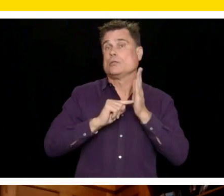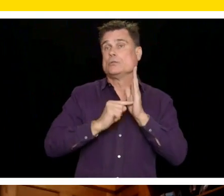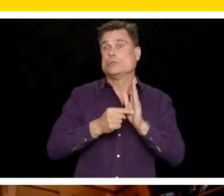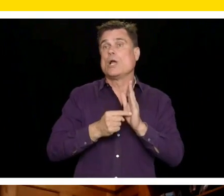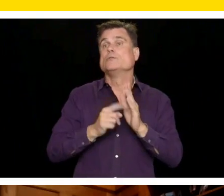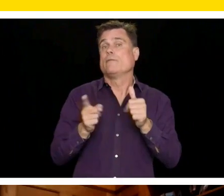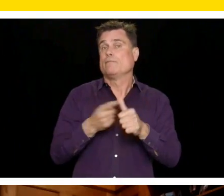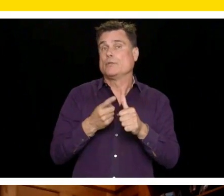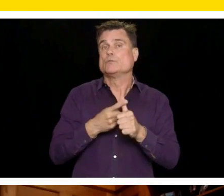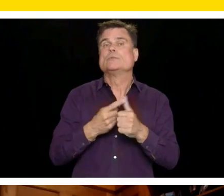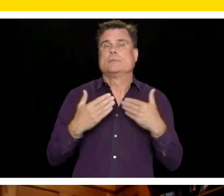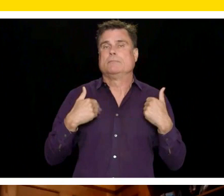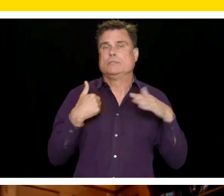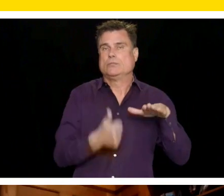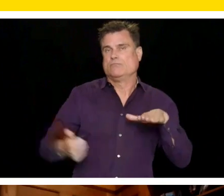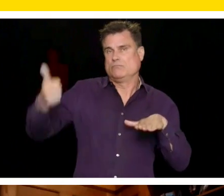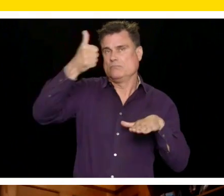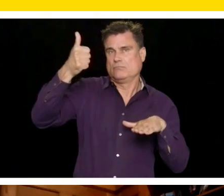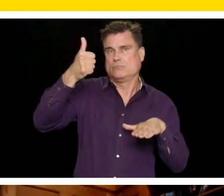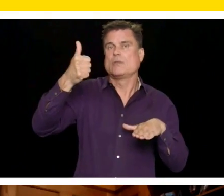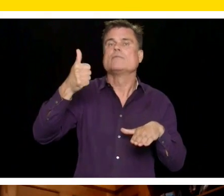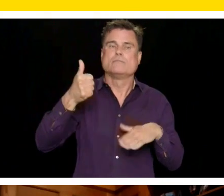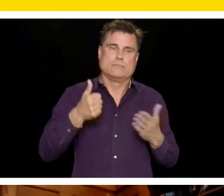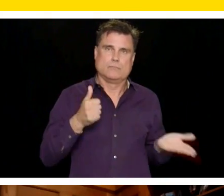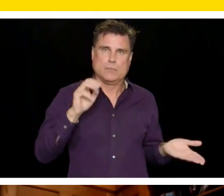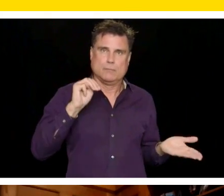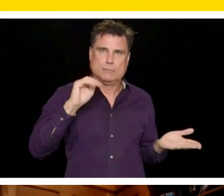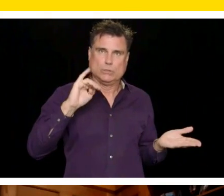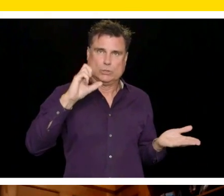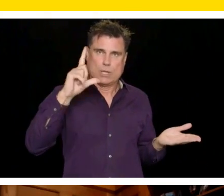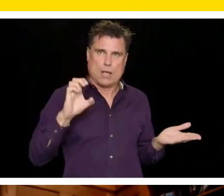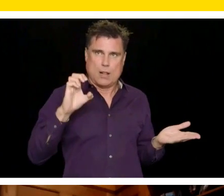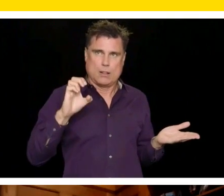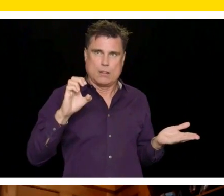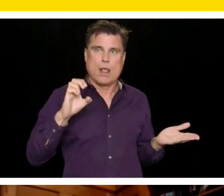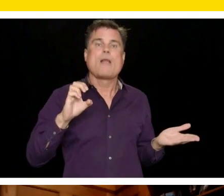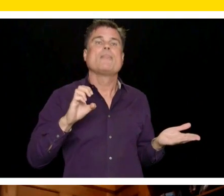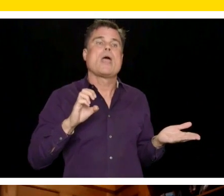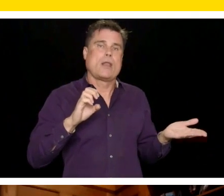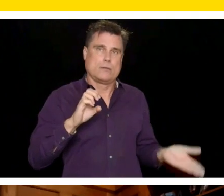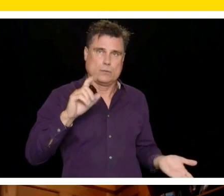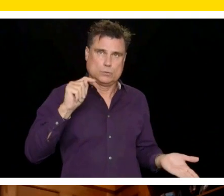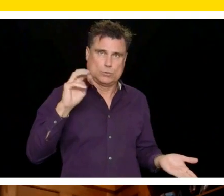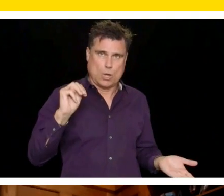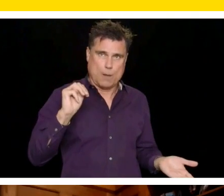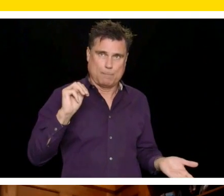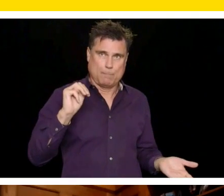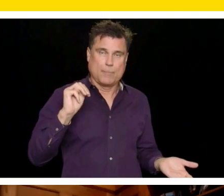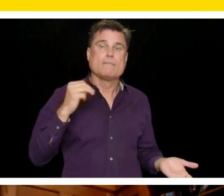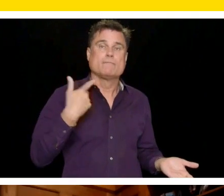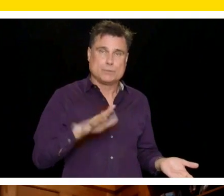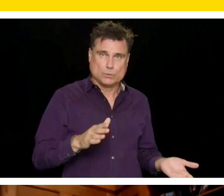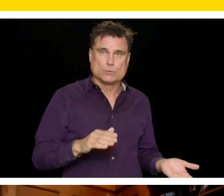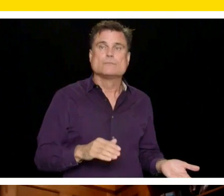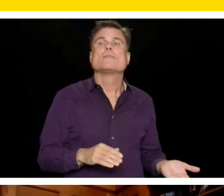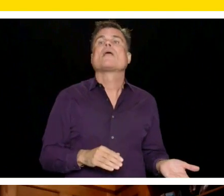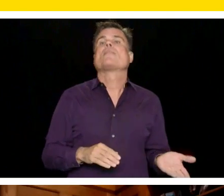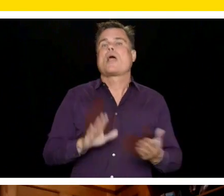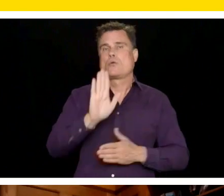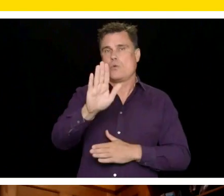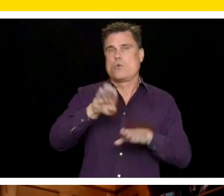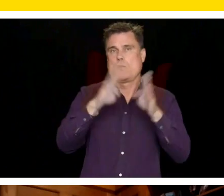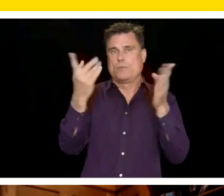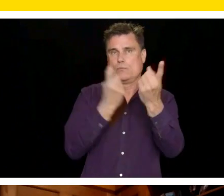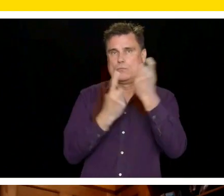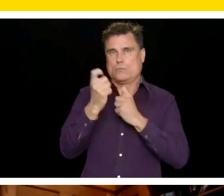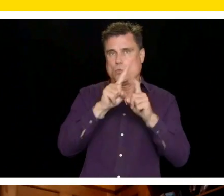But they will answer the questions you have sent us, and we'll try to cover as many of those of you who were unable to submit your question